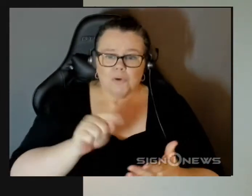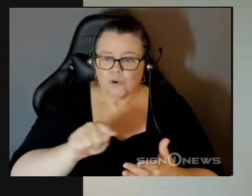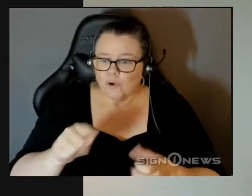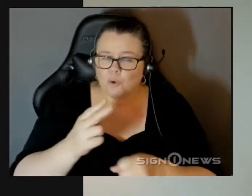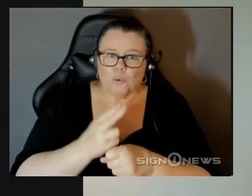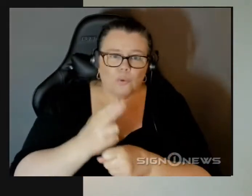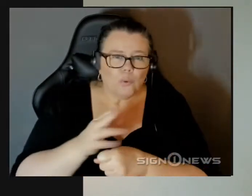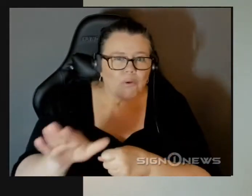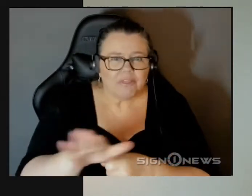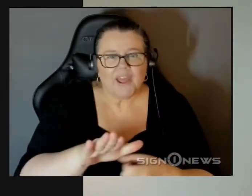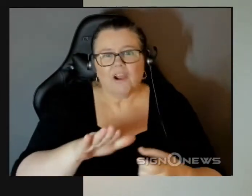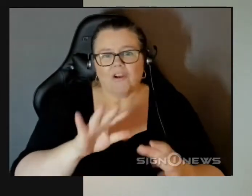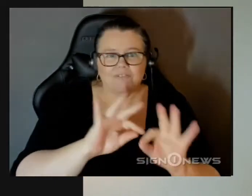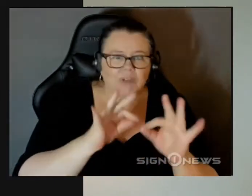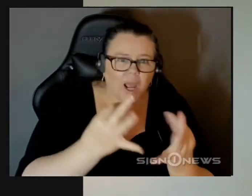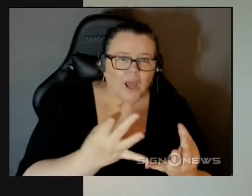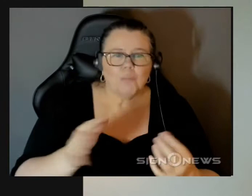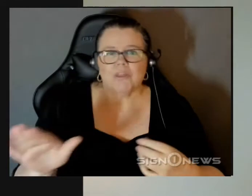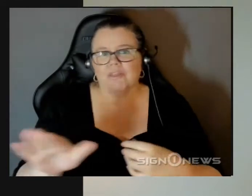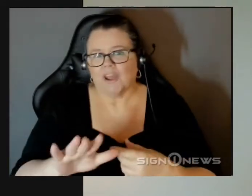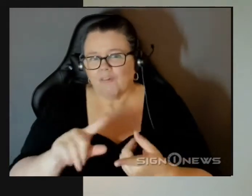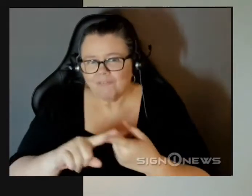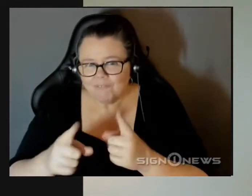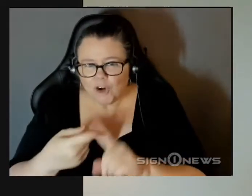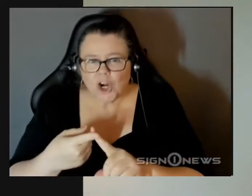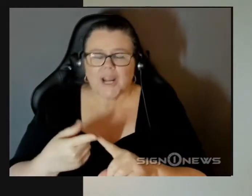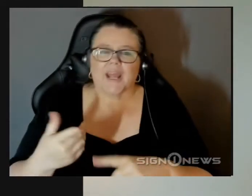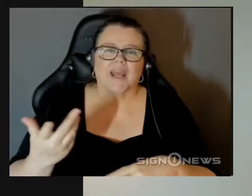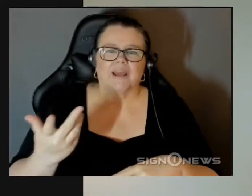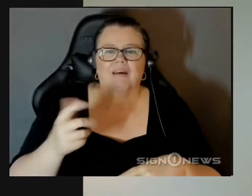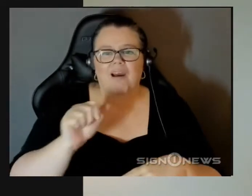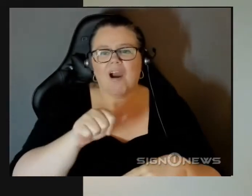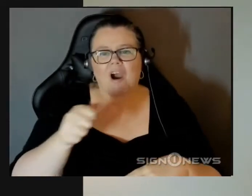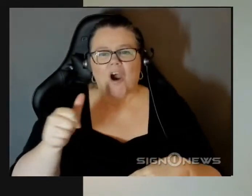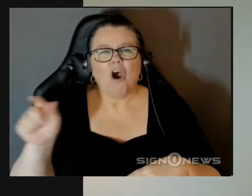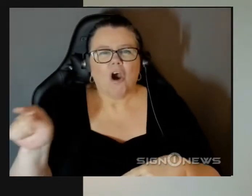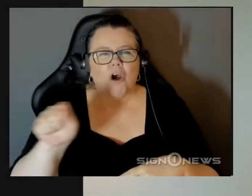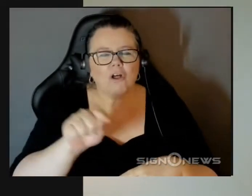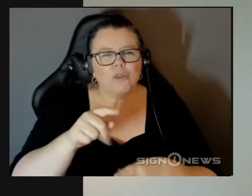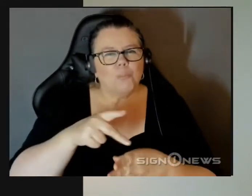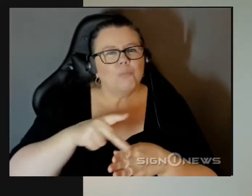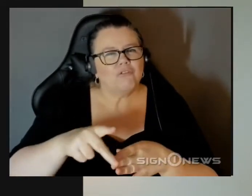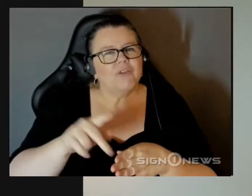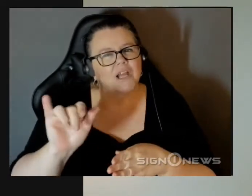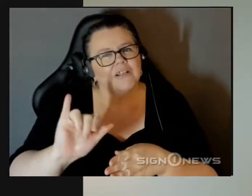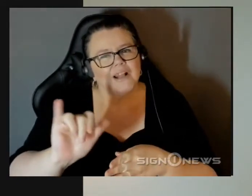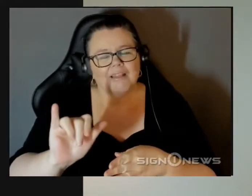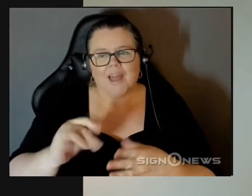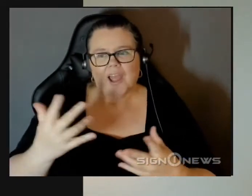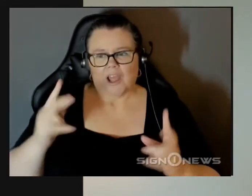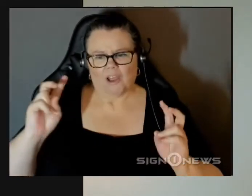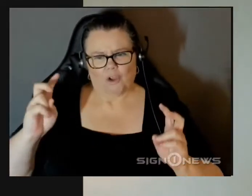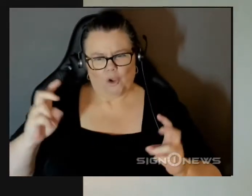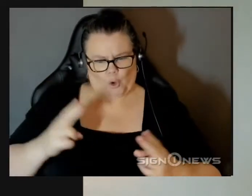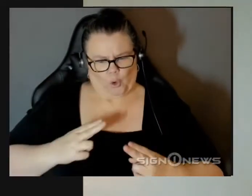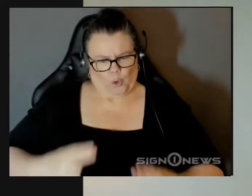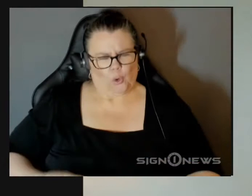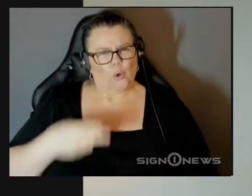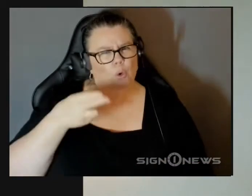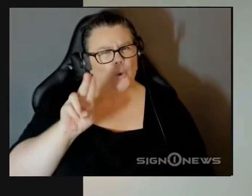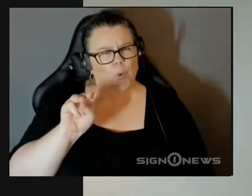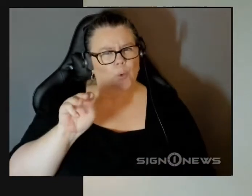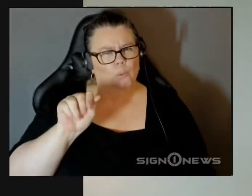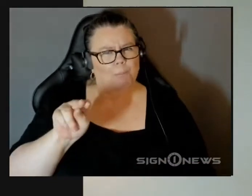professionals. This is a phrase I steal from Morgan all the time, right? It's human decision-making. The way that if I'm gonna